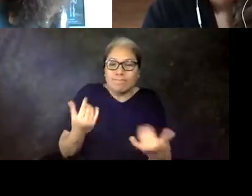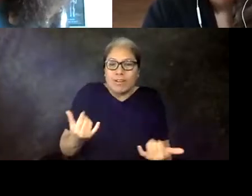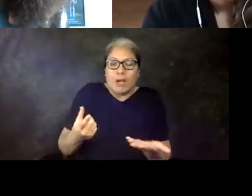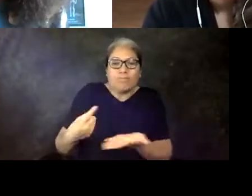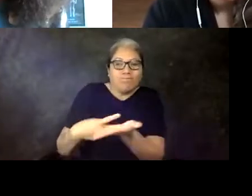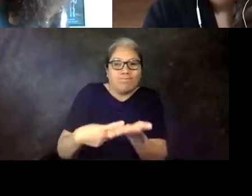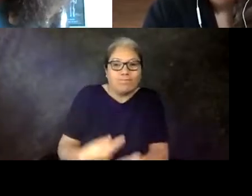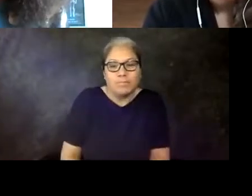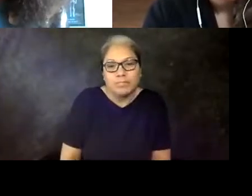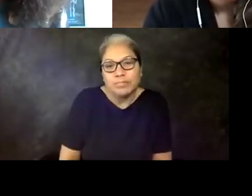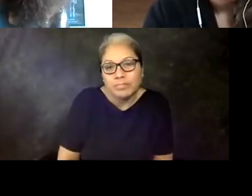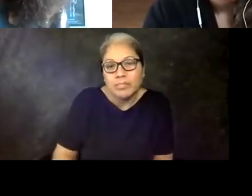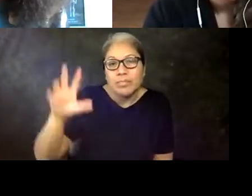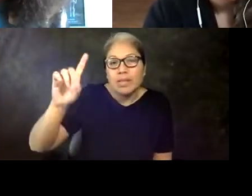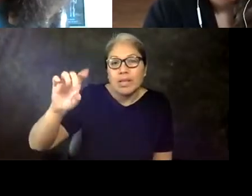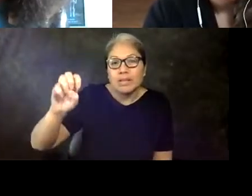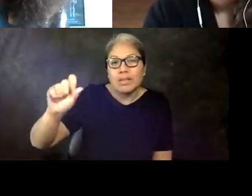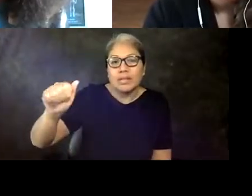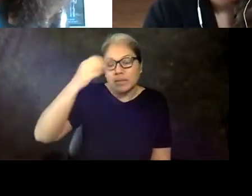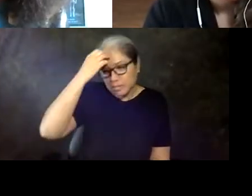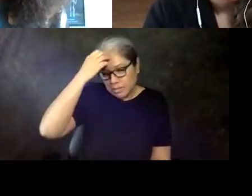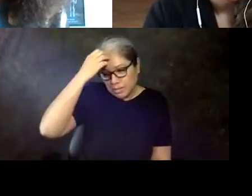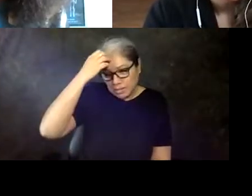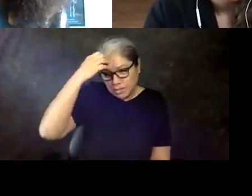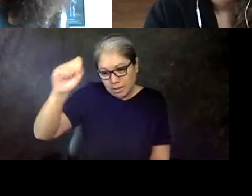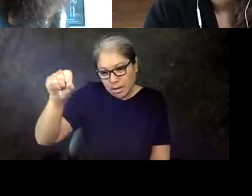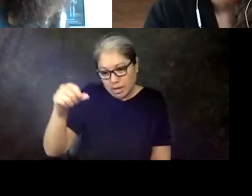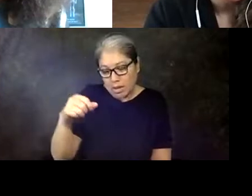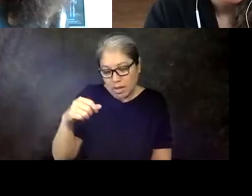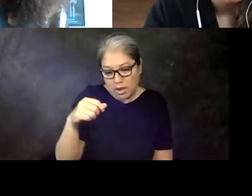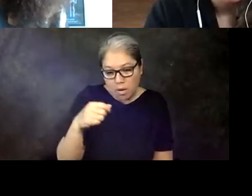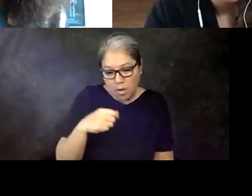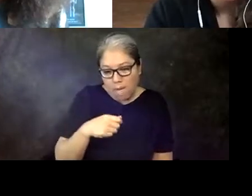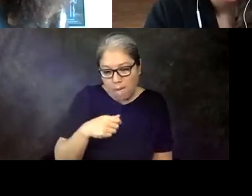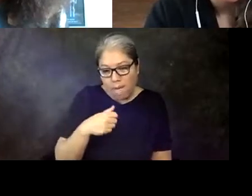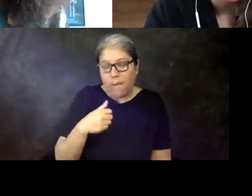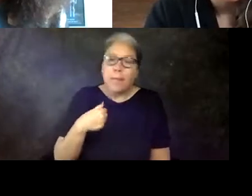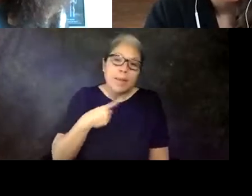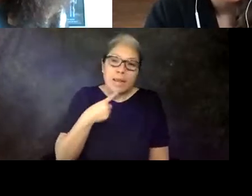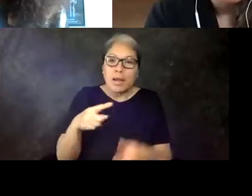Yeah, this is Dessa. I mean, something that, you know, I'm kind of a broken record and